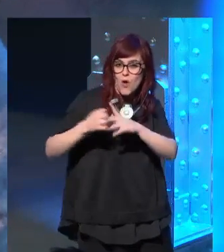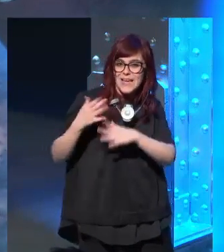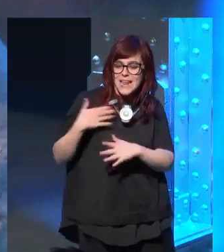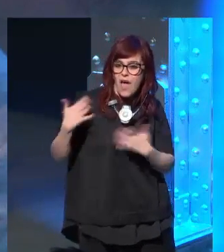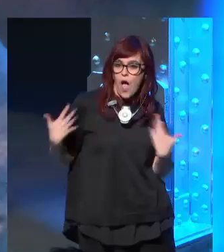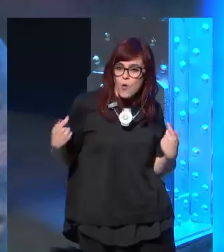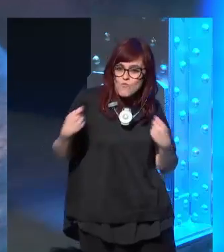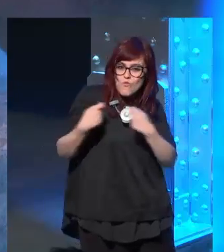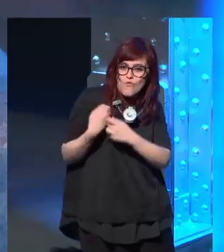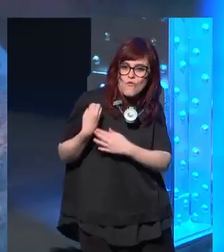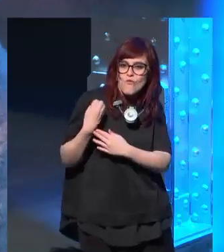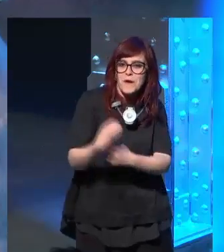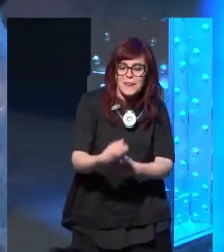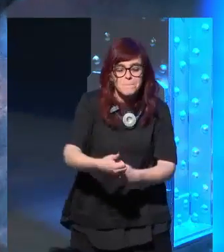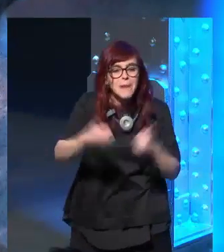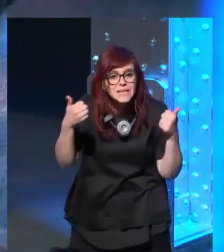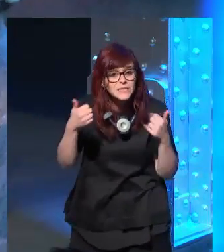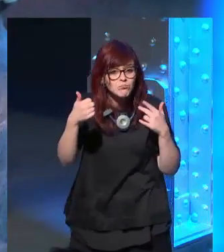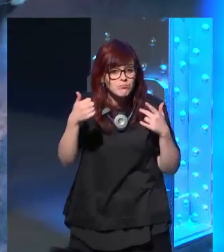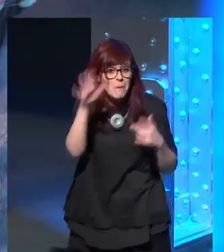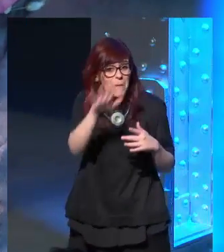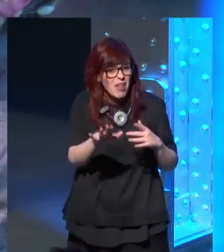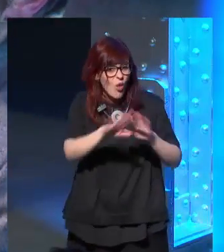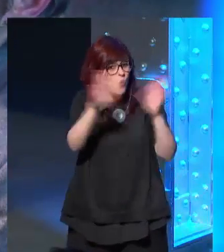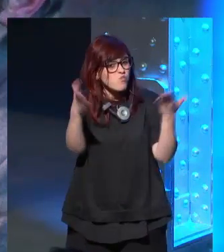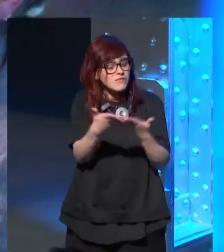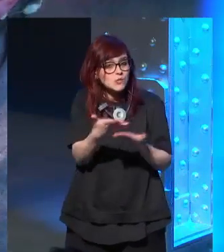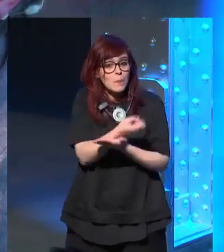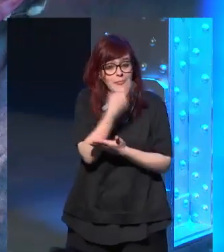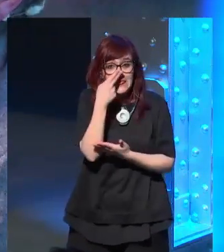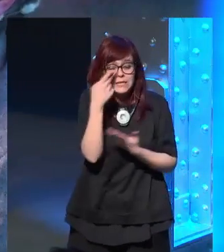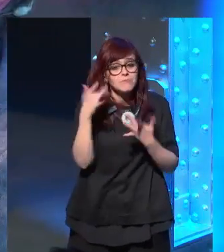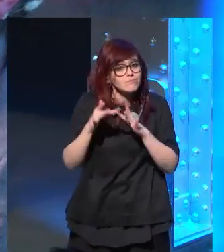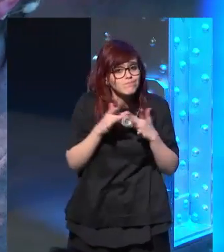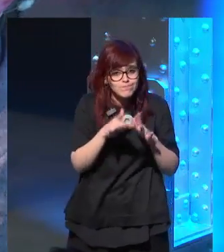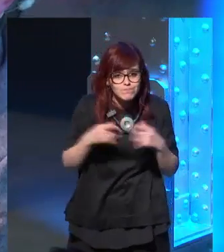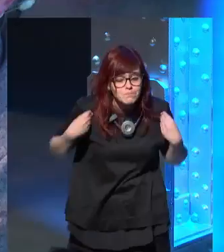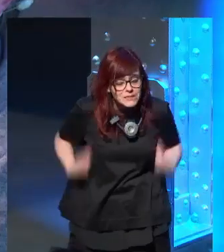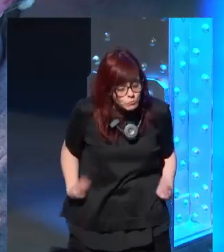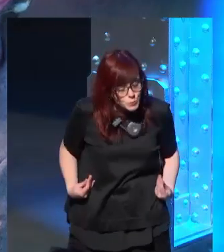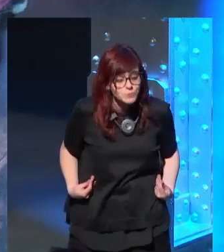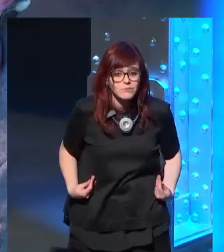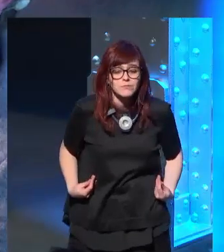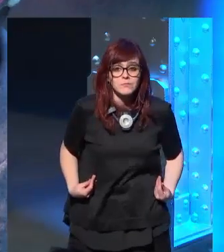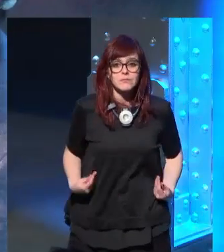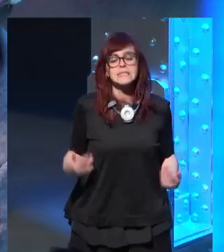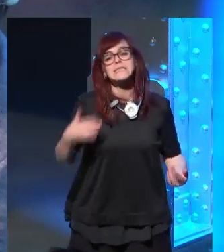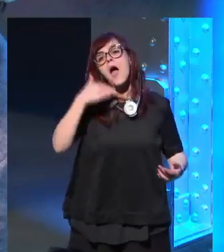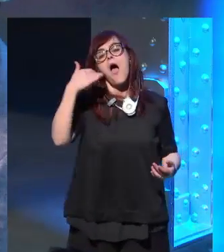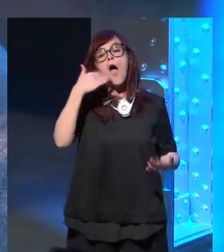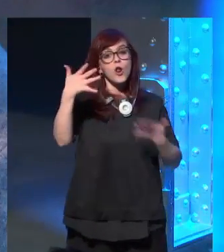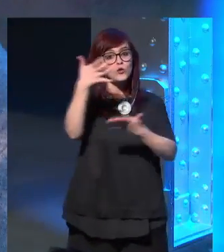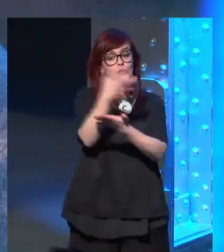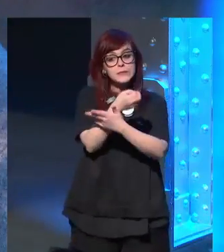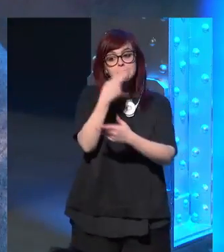universal, applicable. I think it's one thing that could be interesting for all